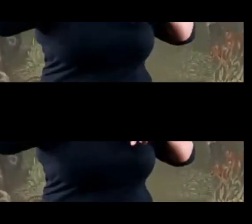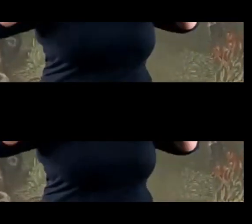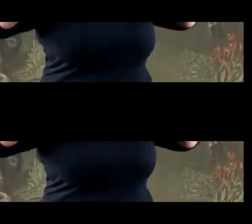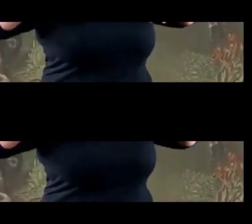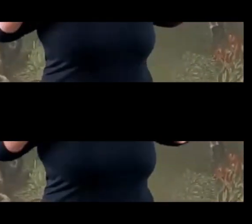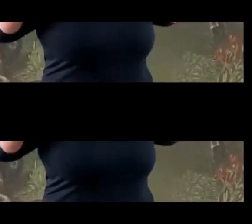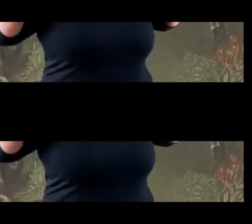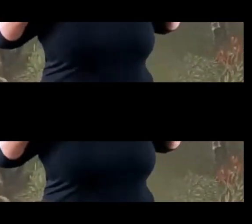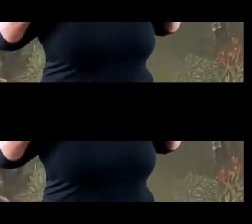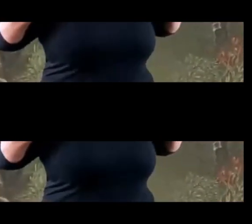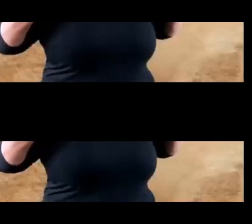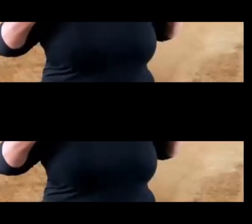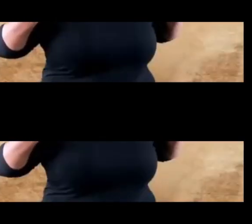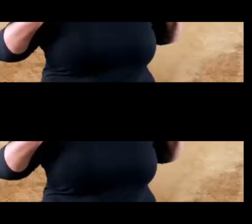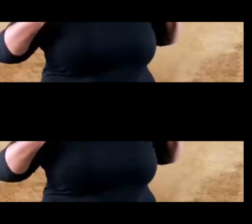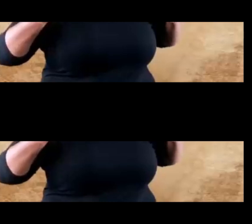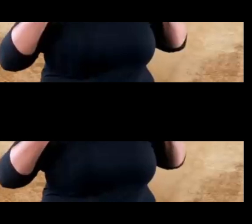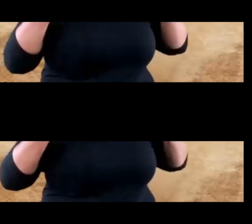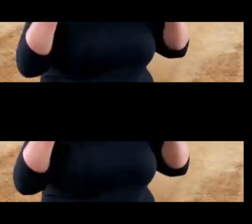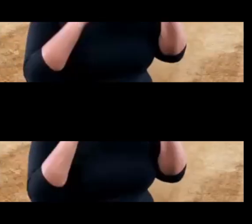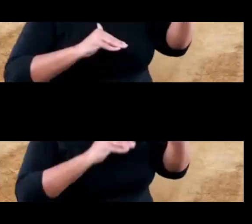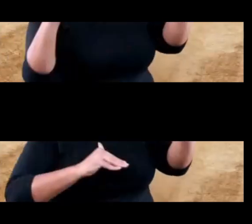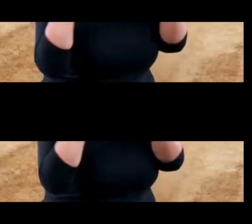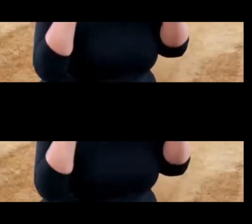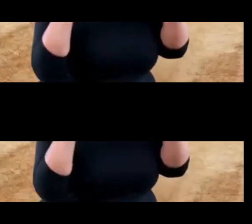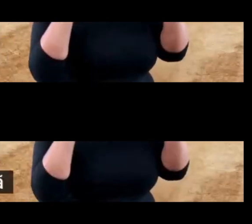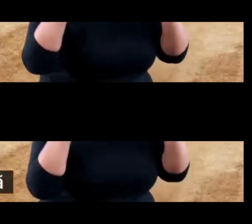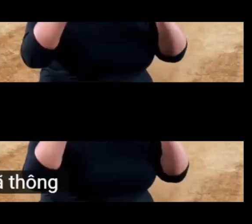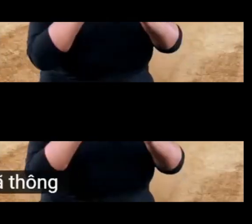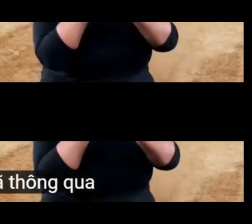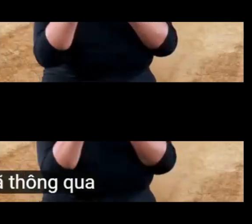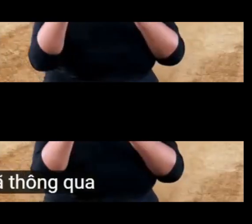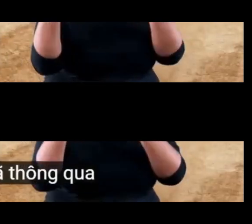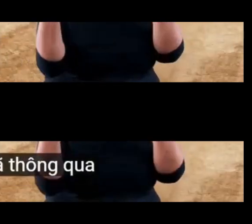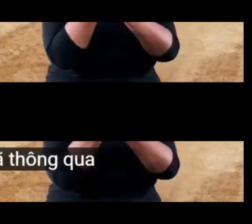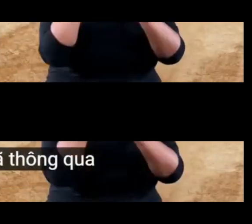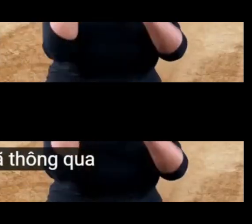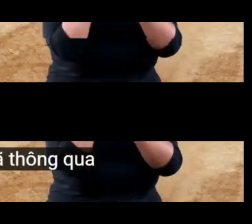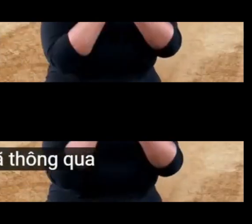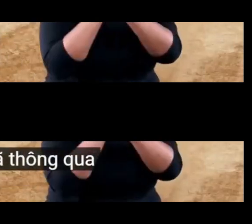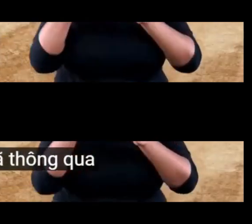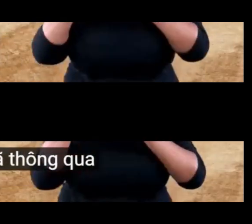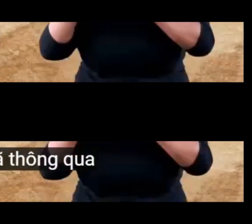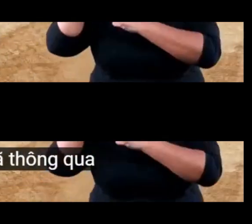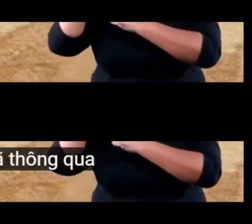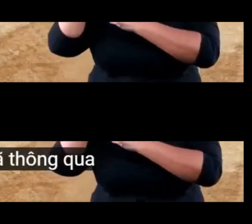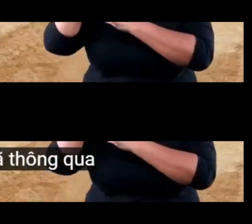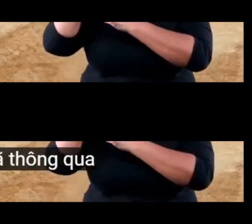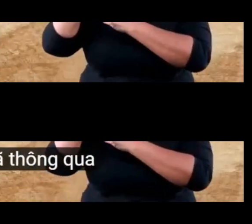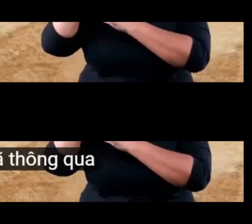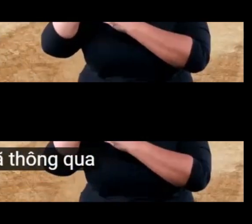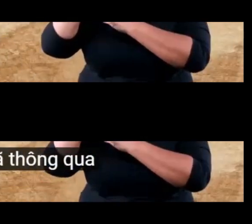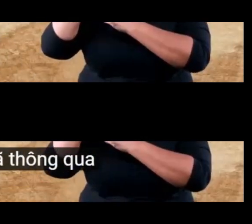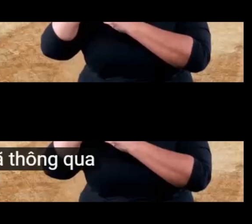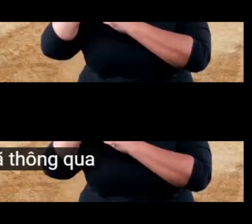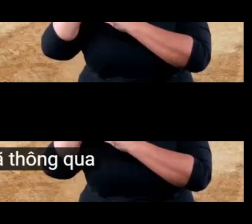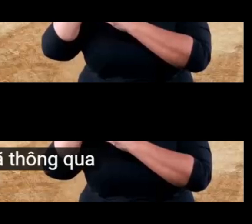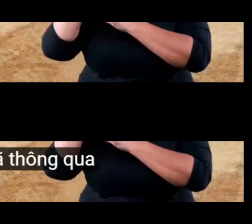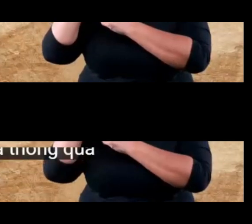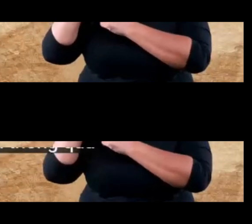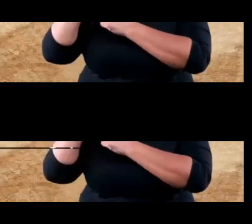what had happened. To get back at the colonists, they passed new laws called the Intolerable